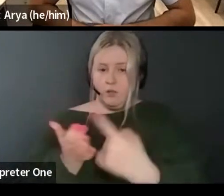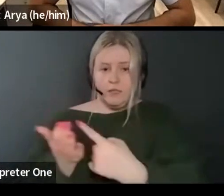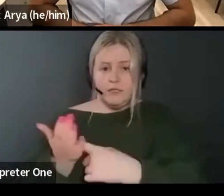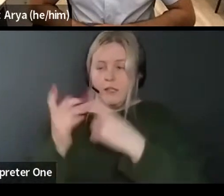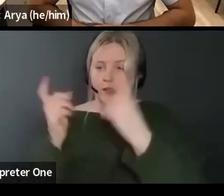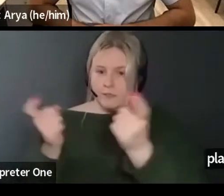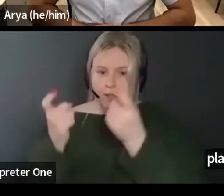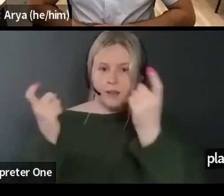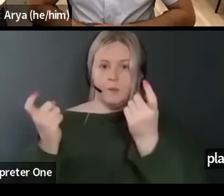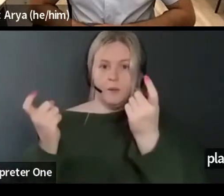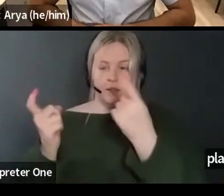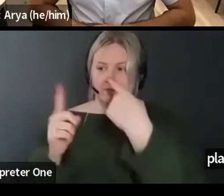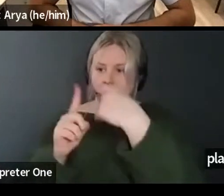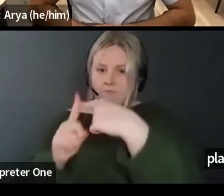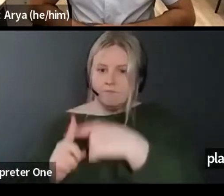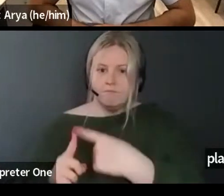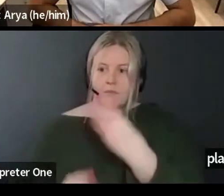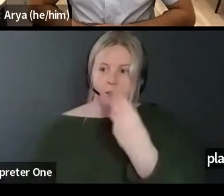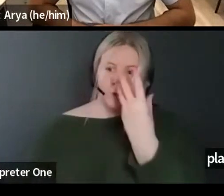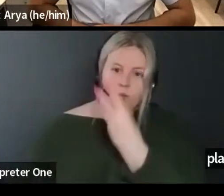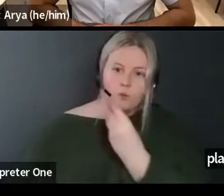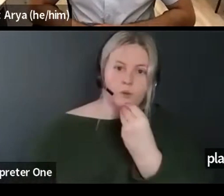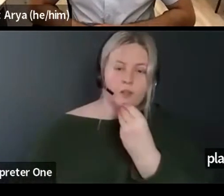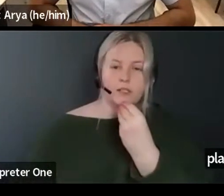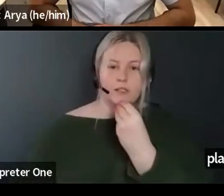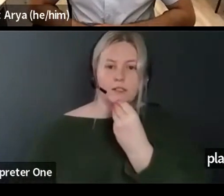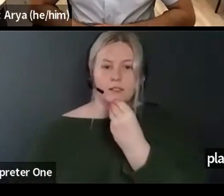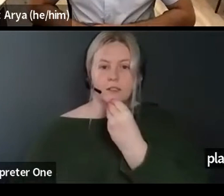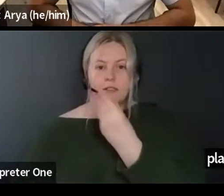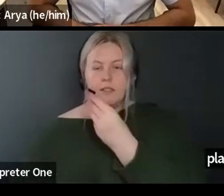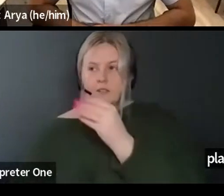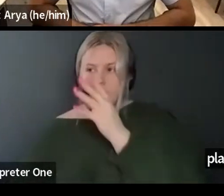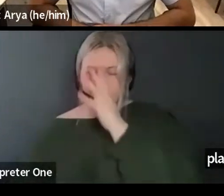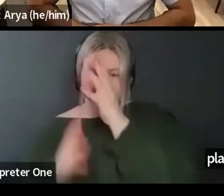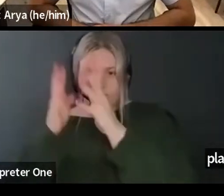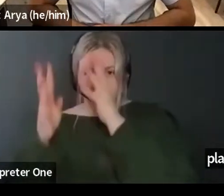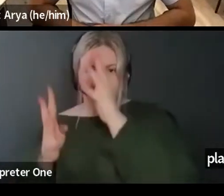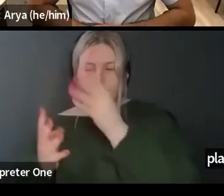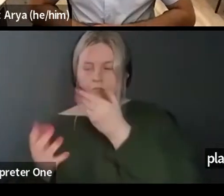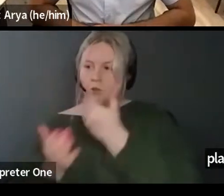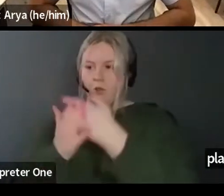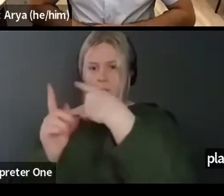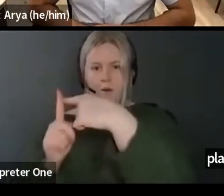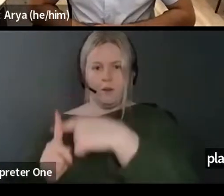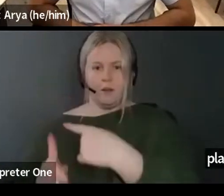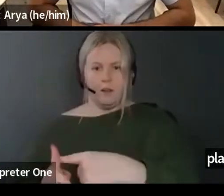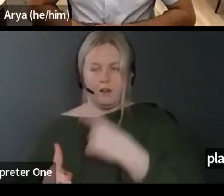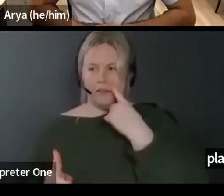celebrate beauty and creativity and things like that.